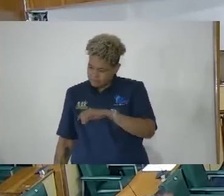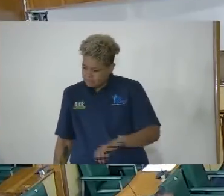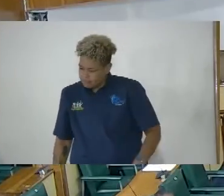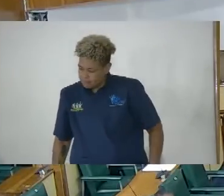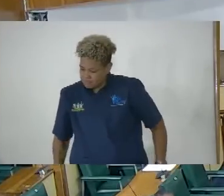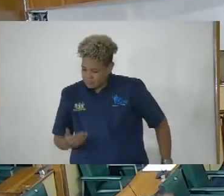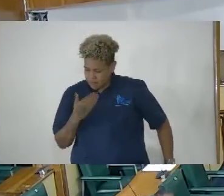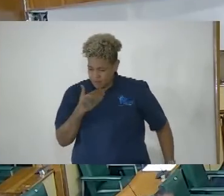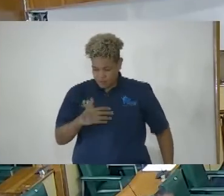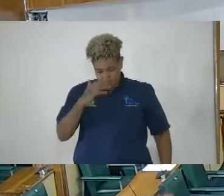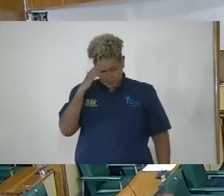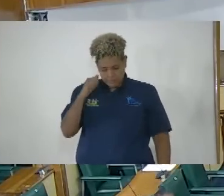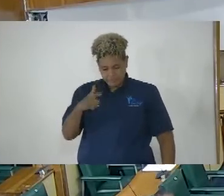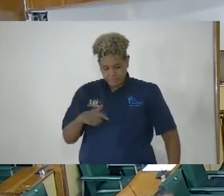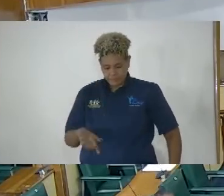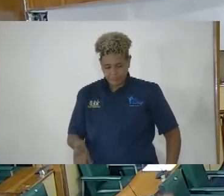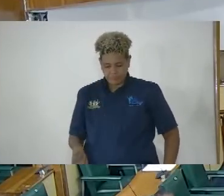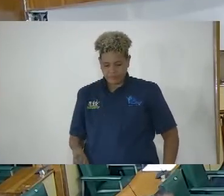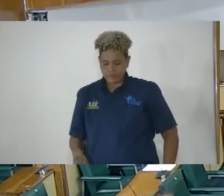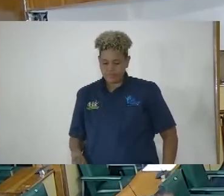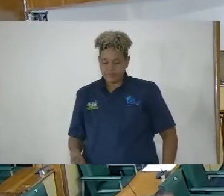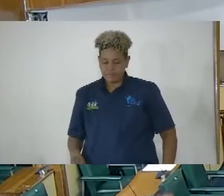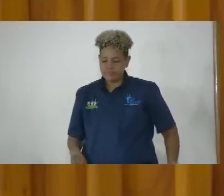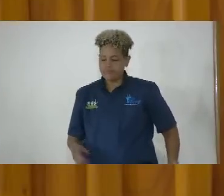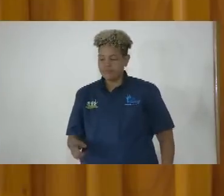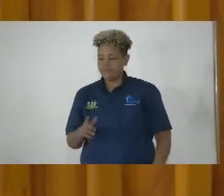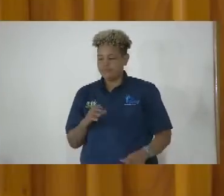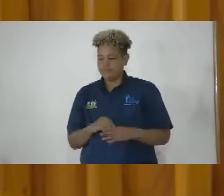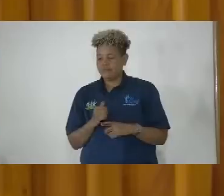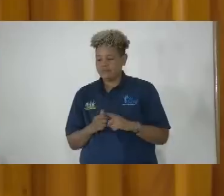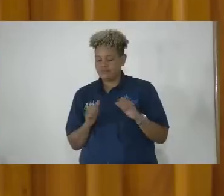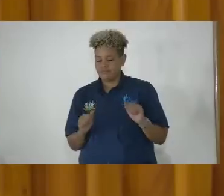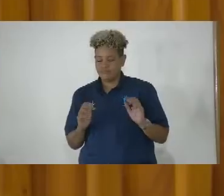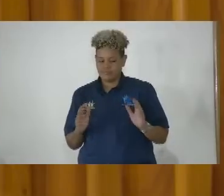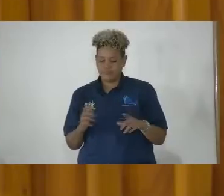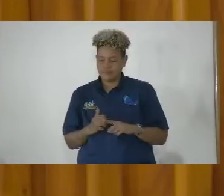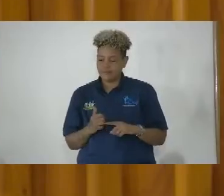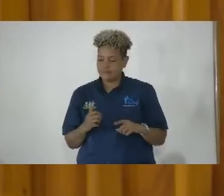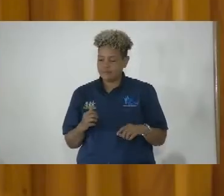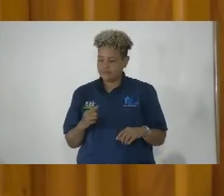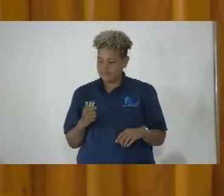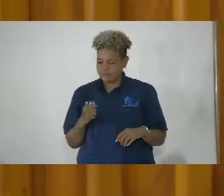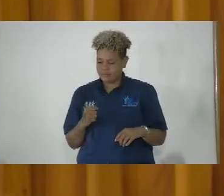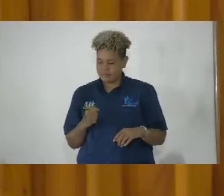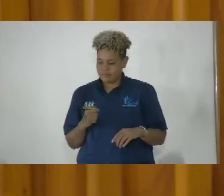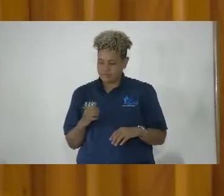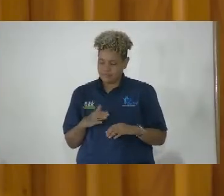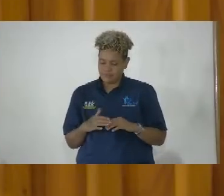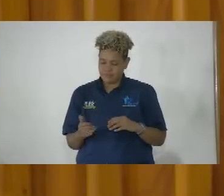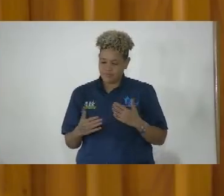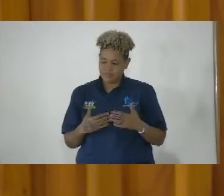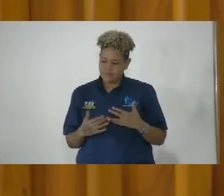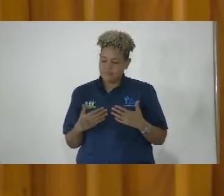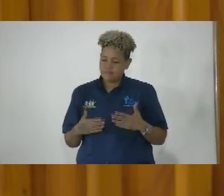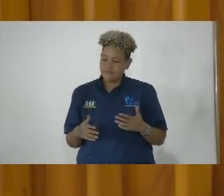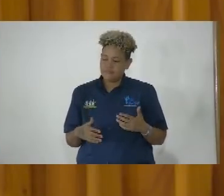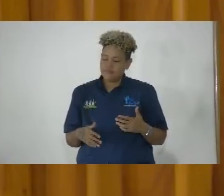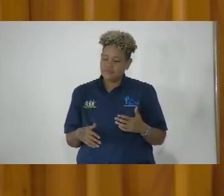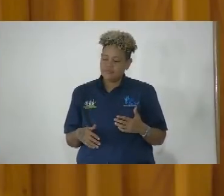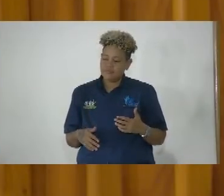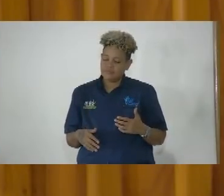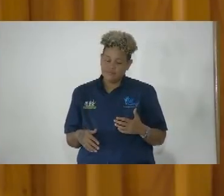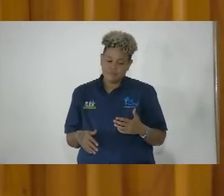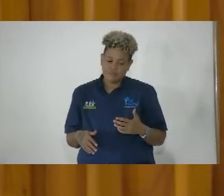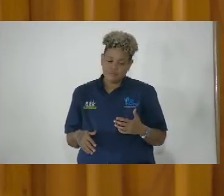Mr. President. Once you're engaging, you can just leave the mic on. Even if that's open as yes, well?